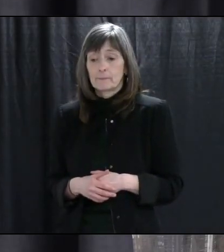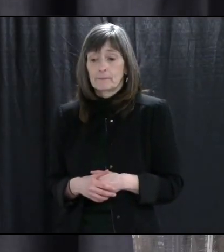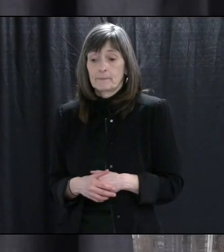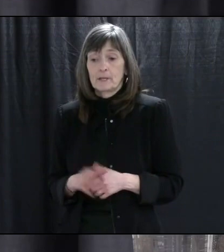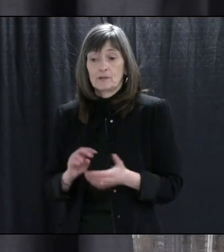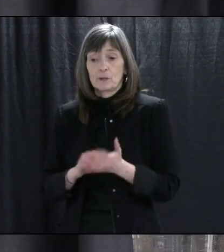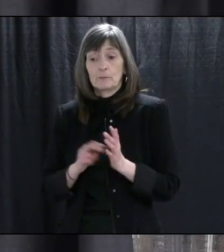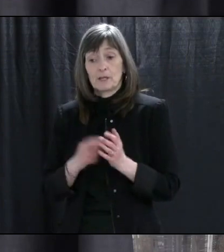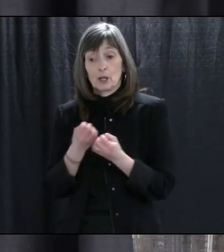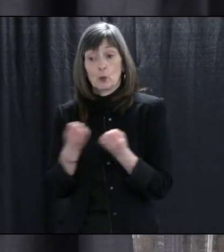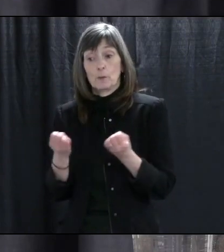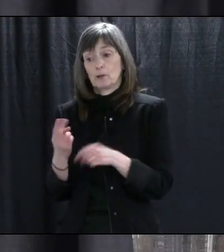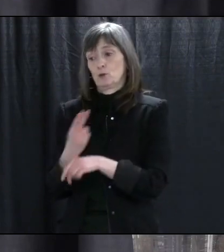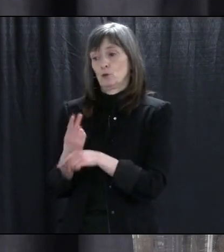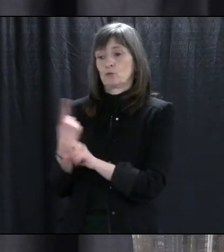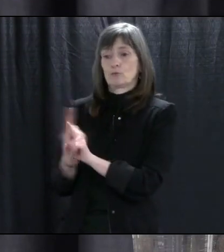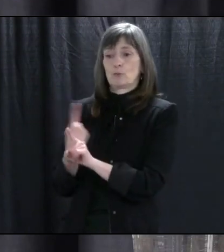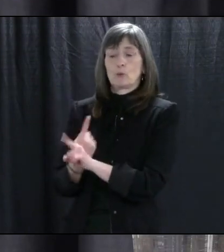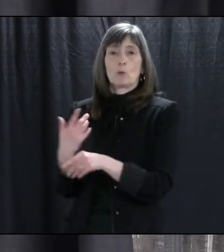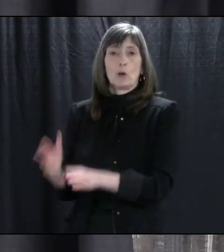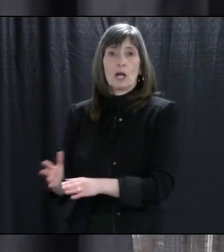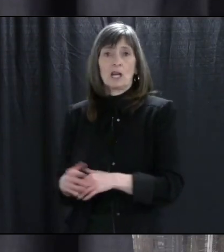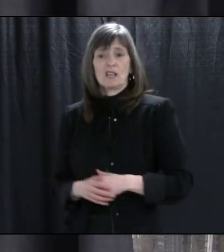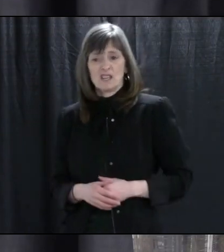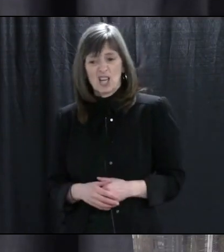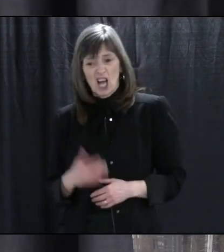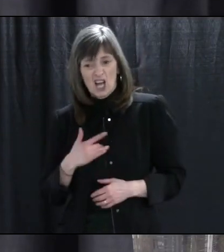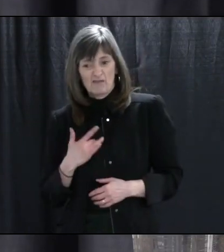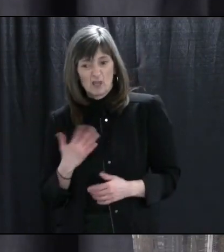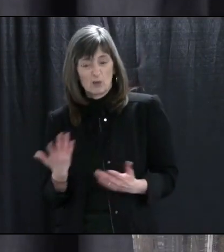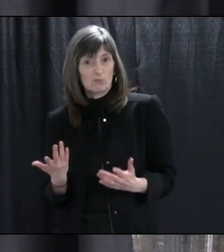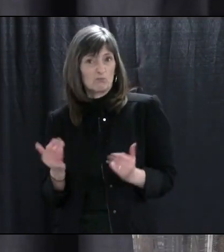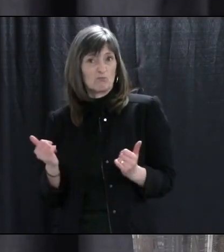the equipment is being used appropriately. I think we're pretty well there.